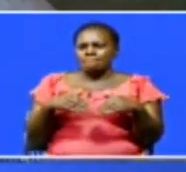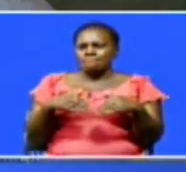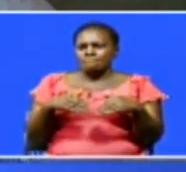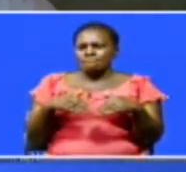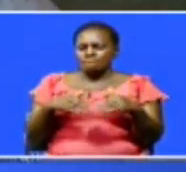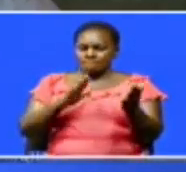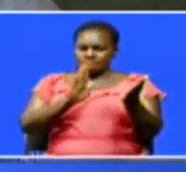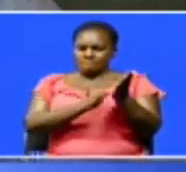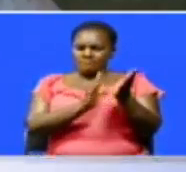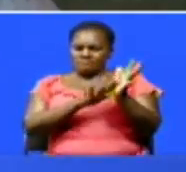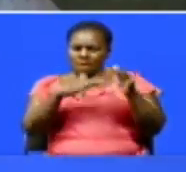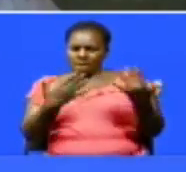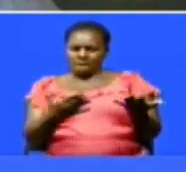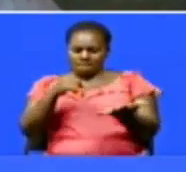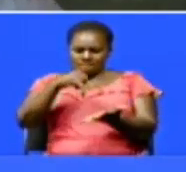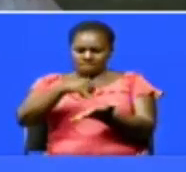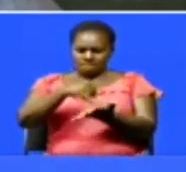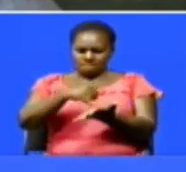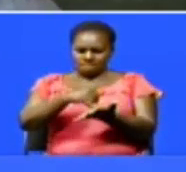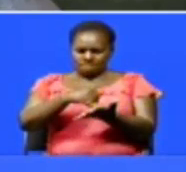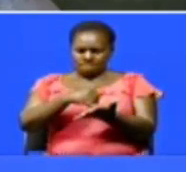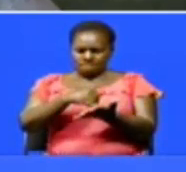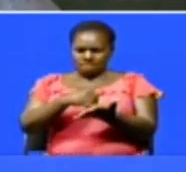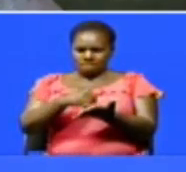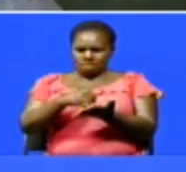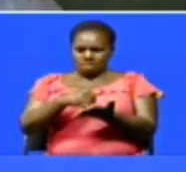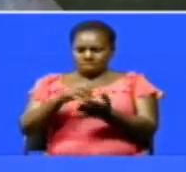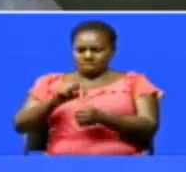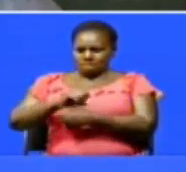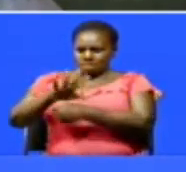propose inclusion of COVID-19